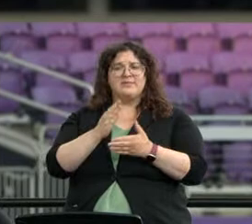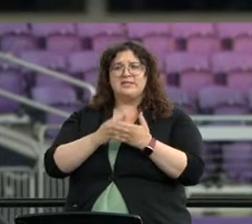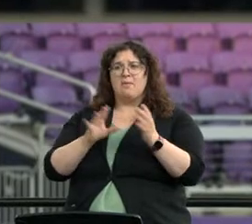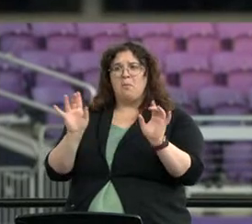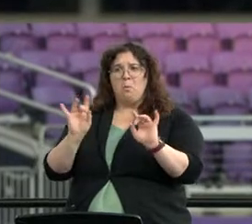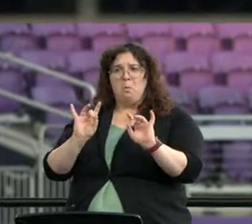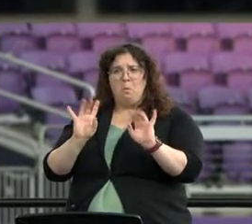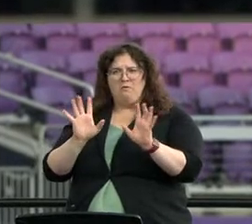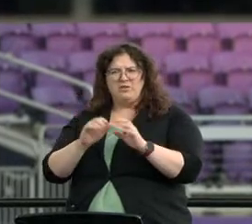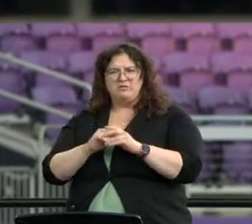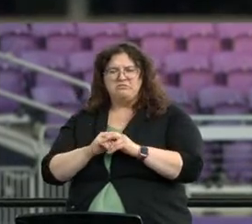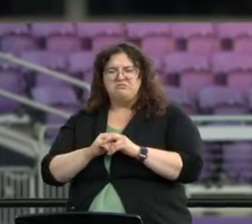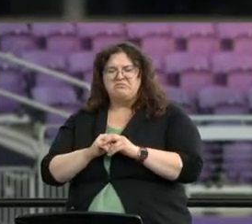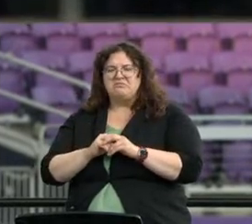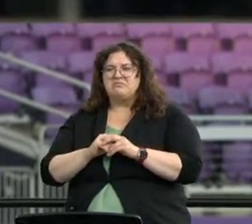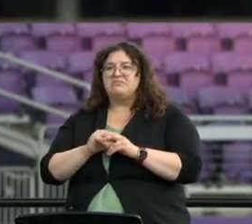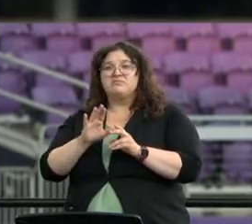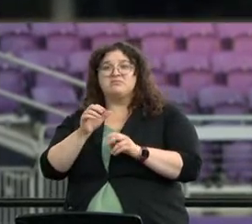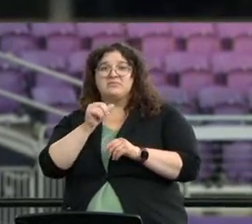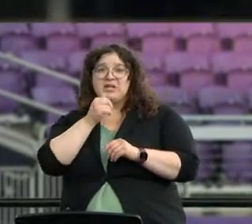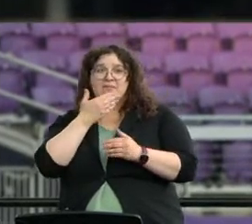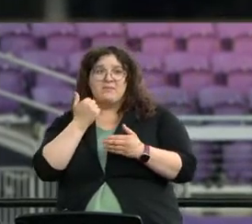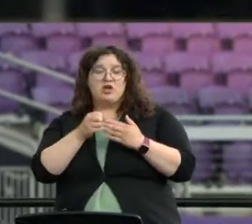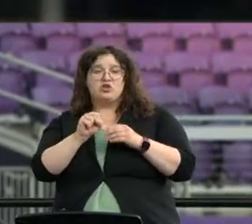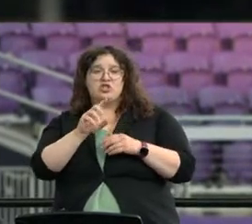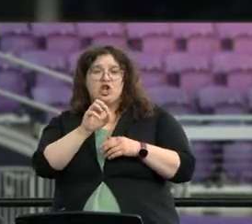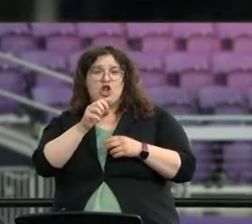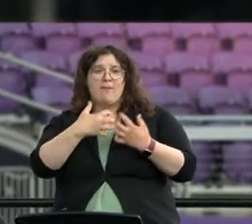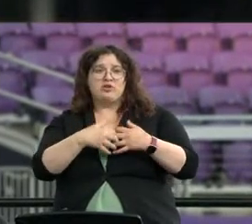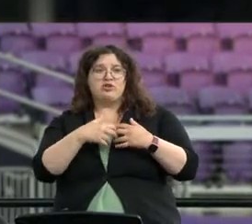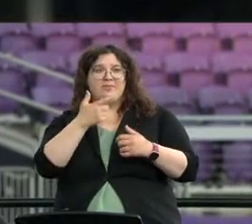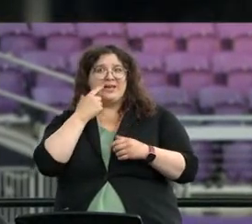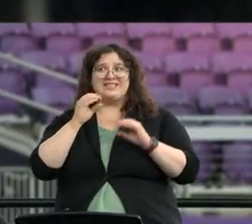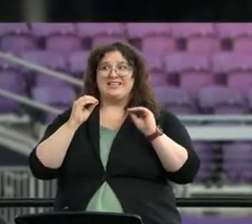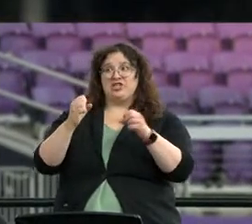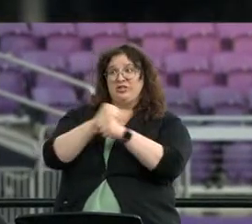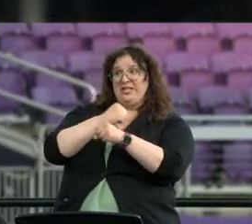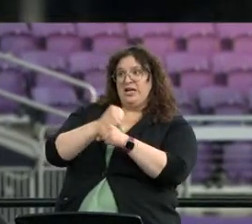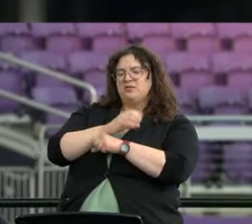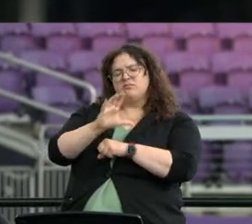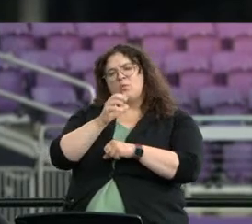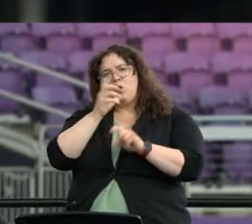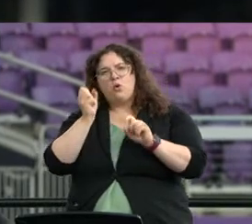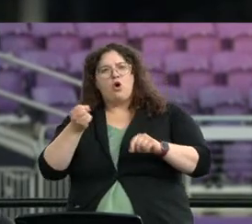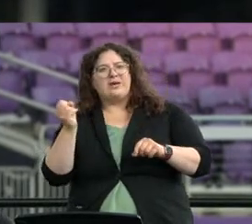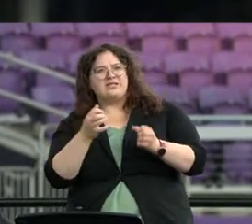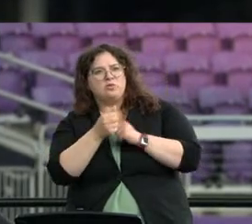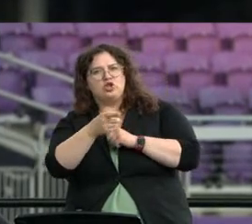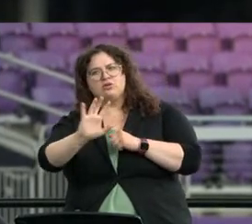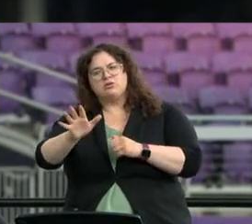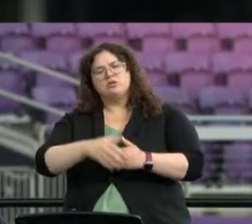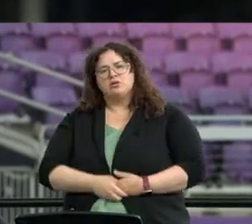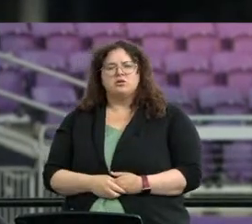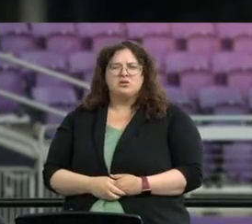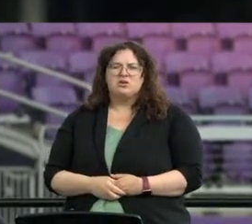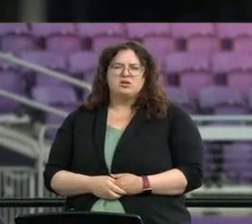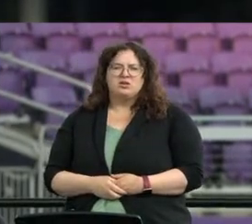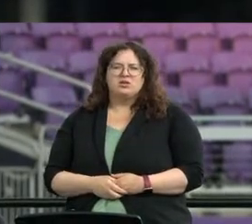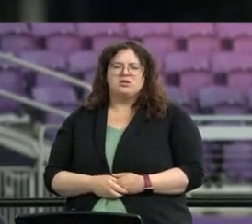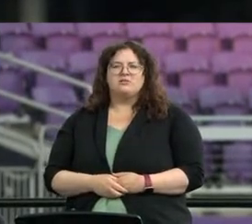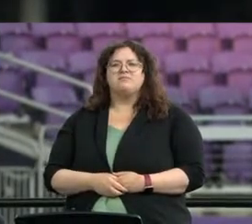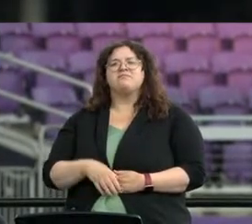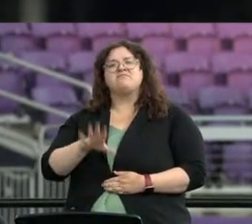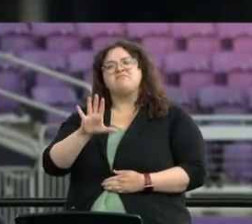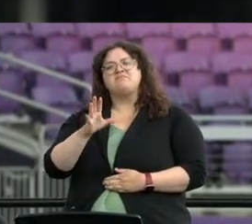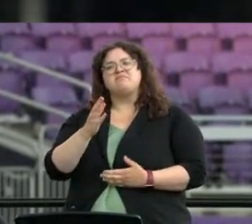terrible. No, I'm not better at slot machines because I teach stats. No, I'm not going to go to the casino with you. But in the end, few